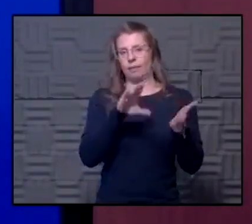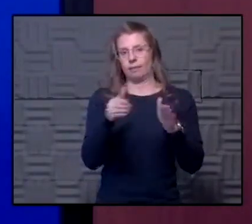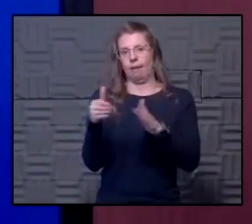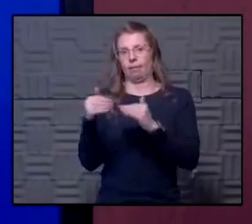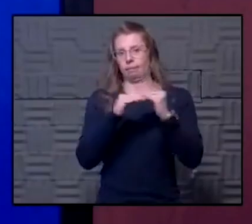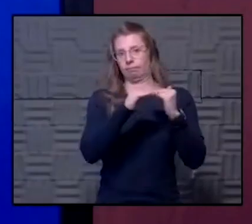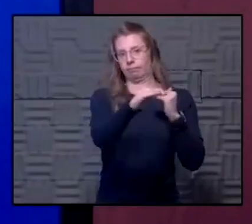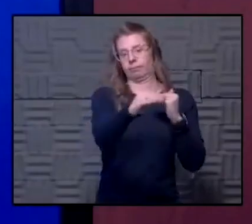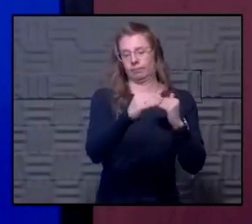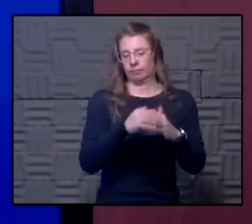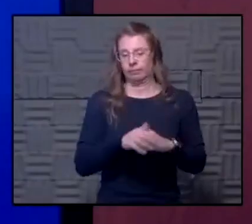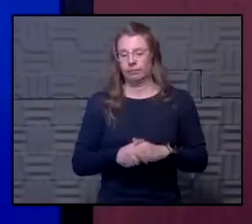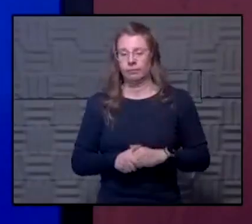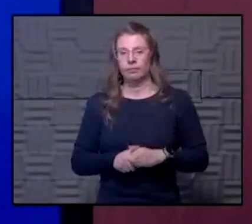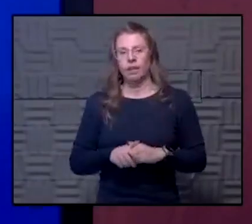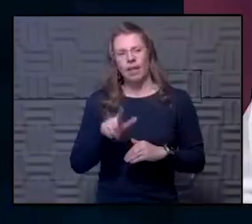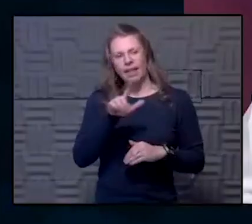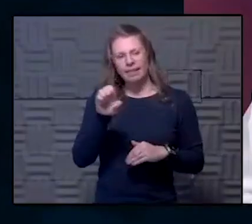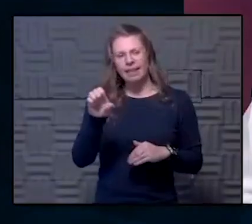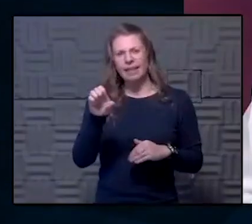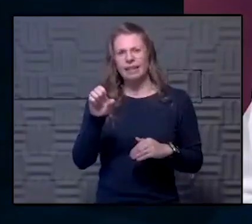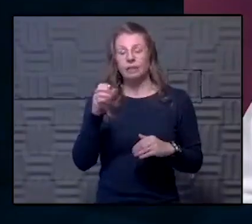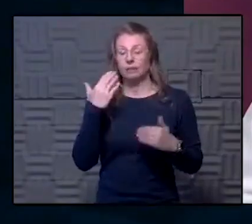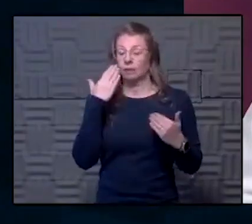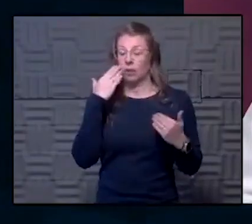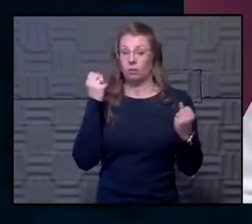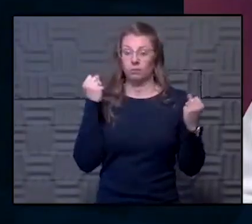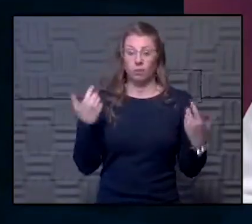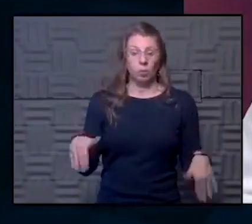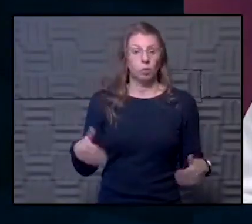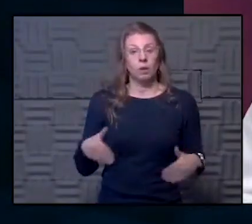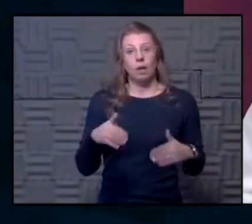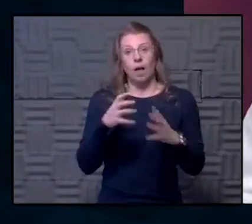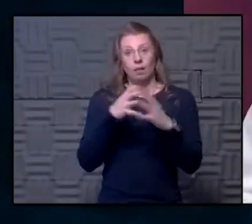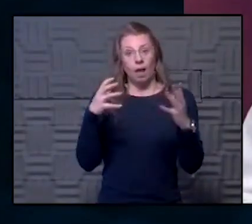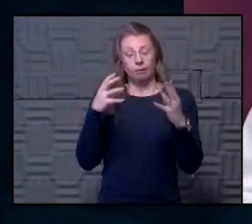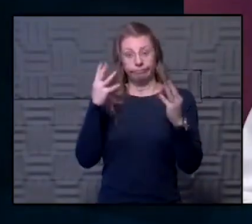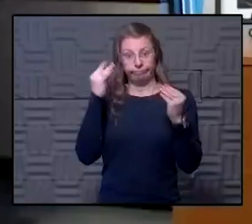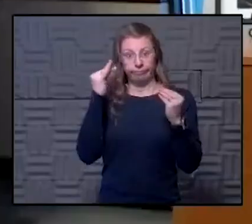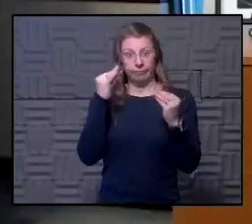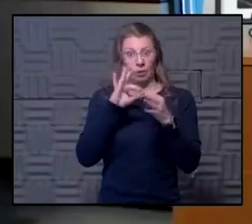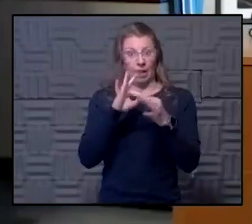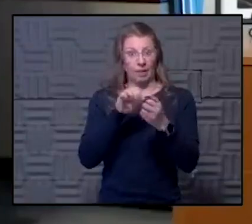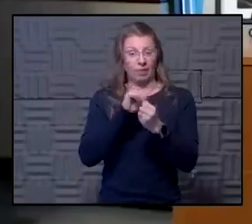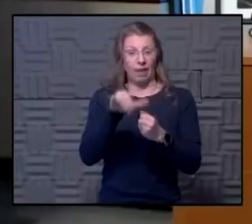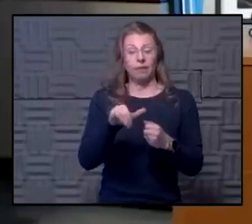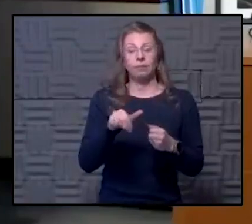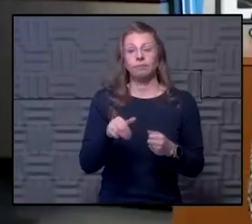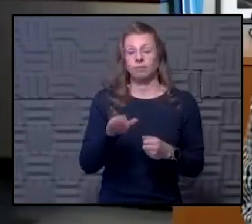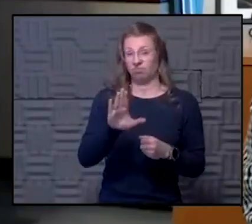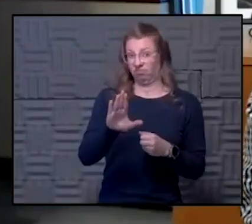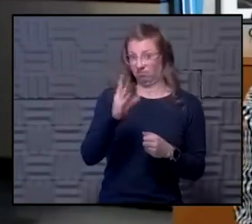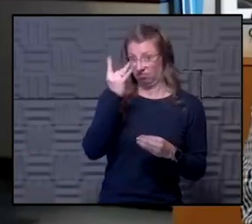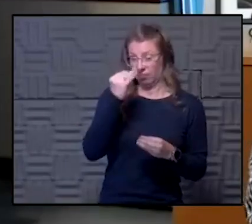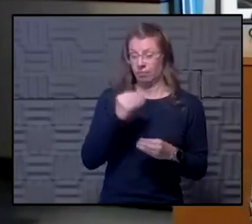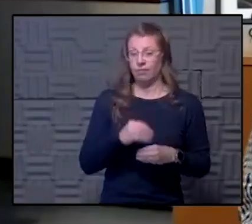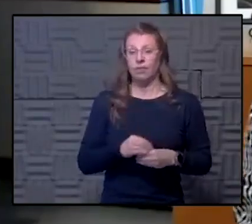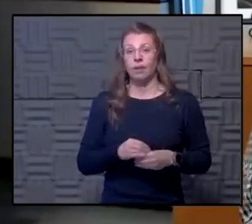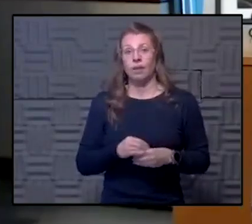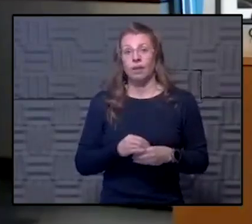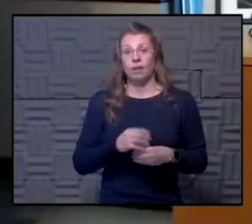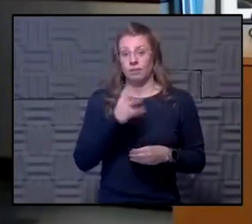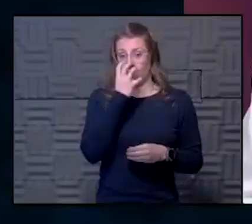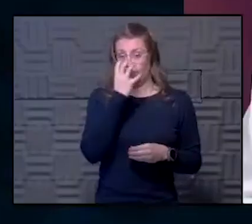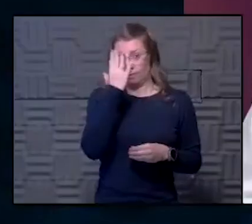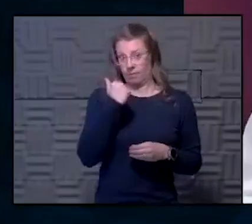that I mentioned earlier. Lee, I know there was a lot to unpack there. Thoughts from your perspective? Well, two things. One is that for an anesthesiologist, I